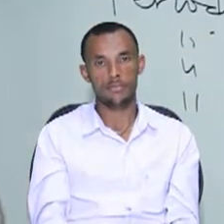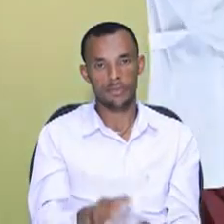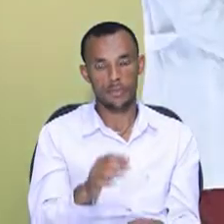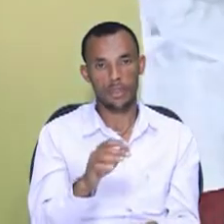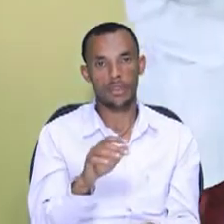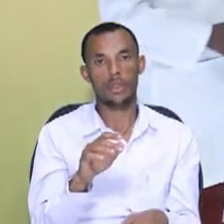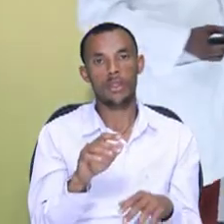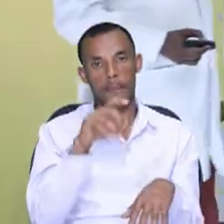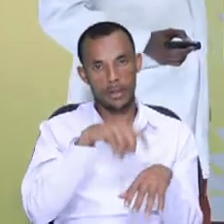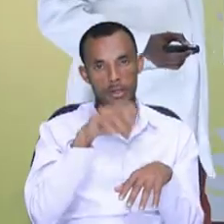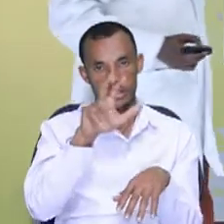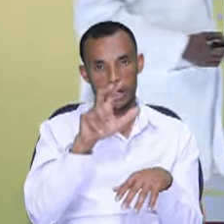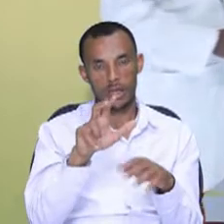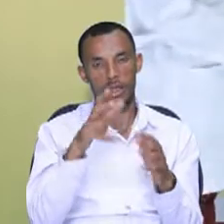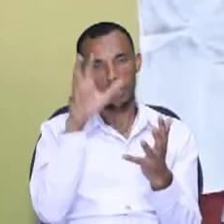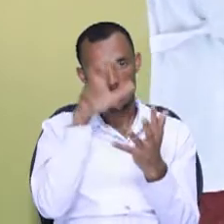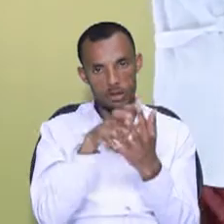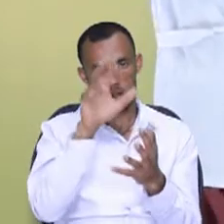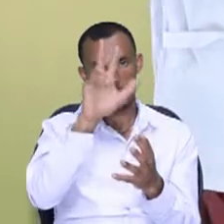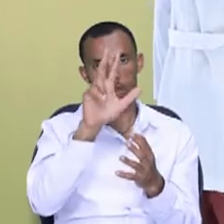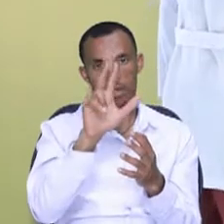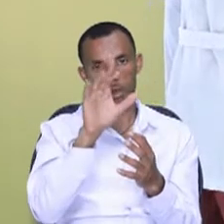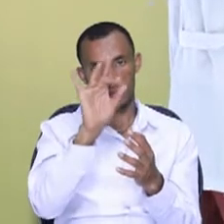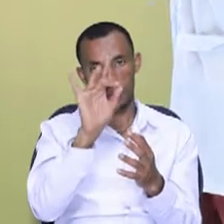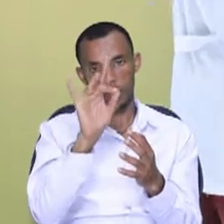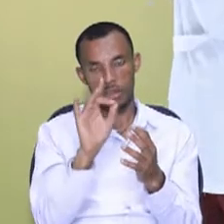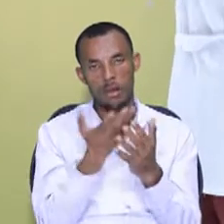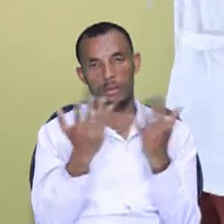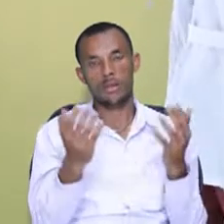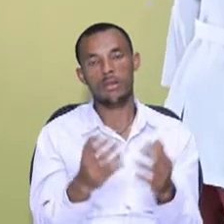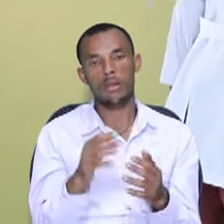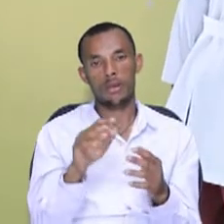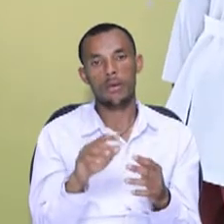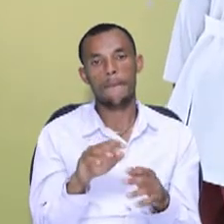Period 3, which consists of 8 elements. Period 4